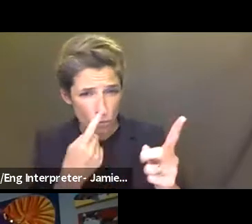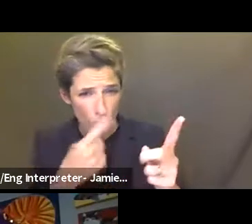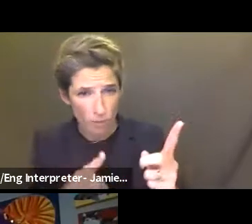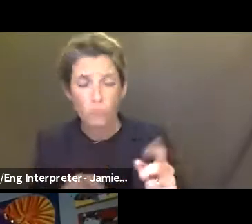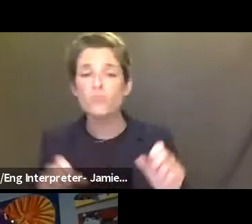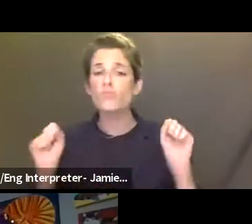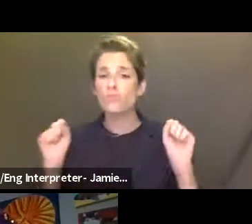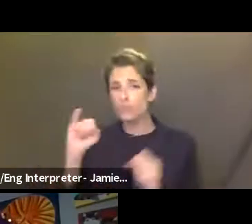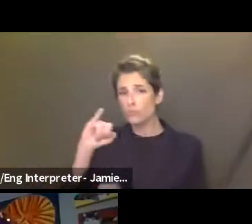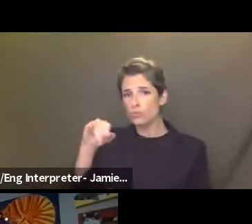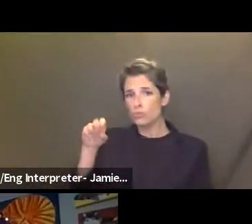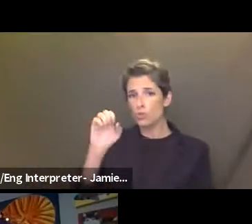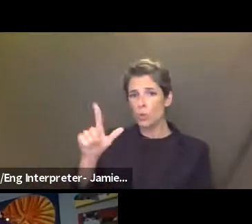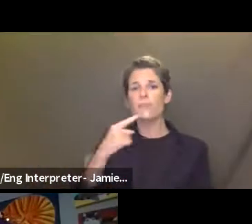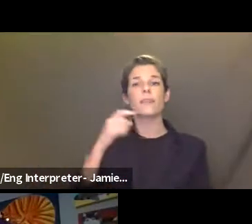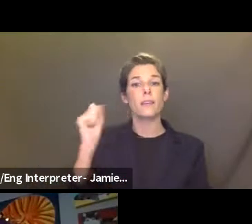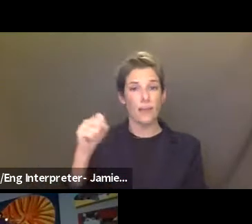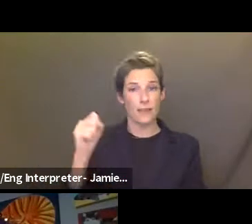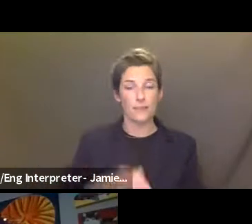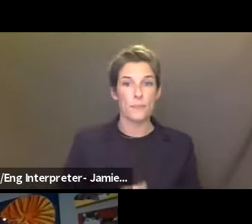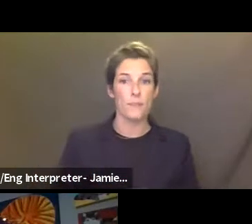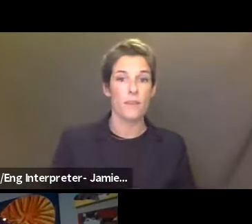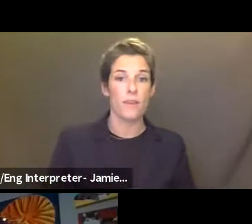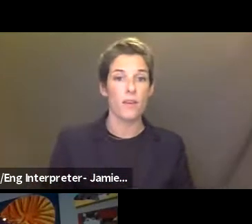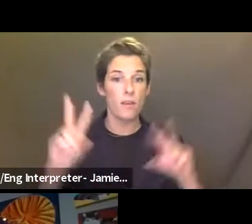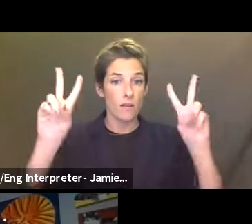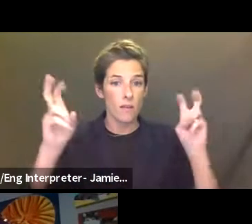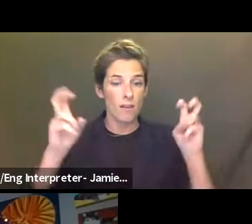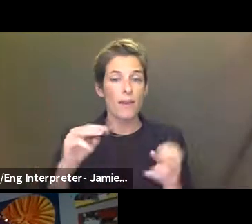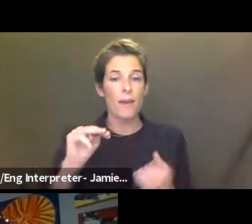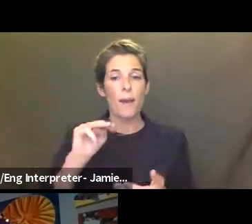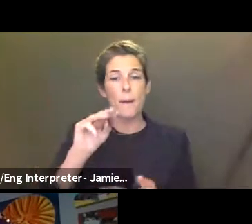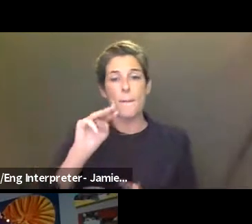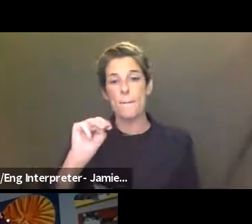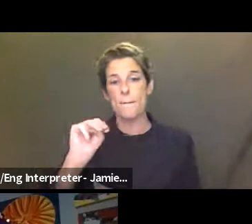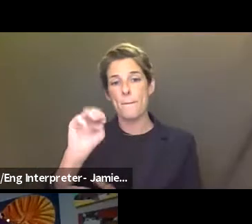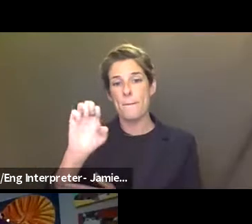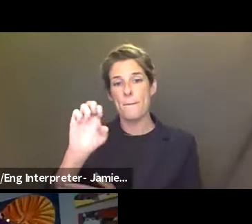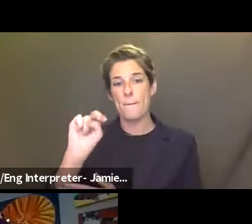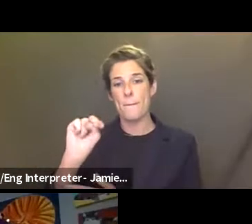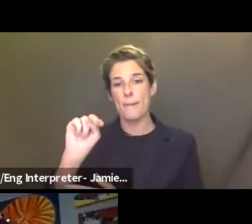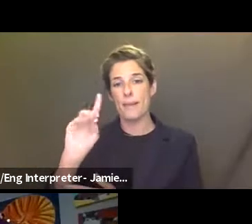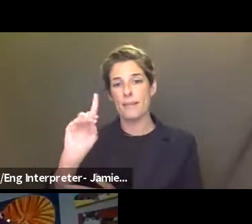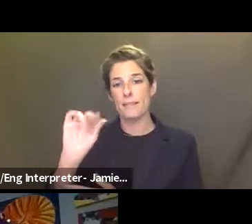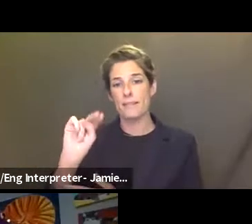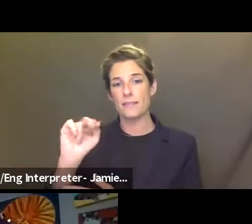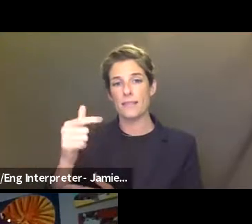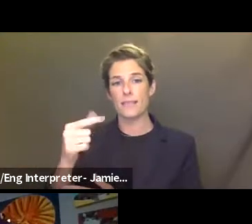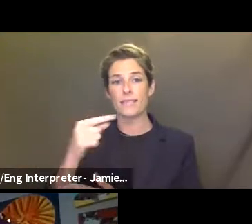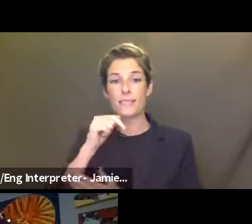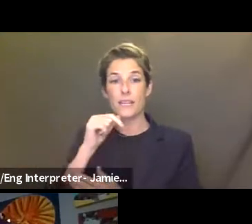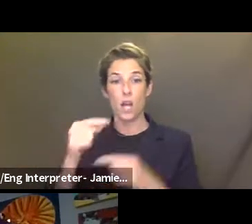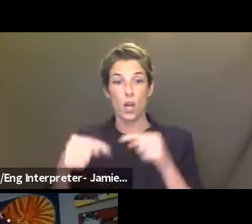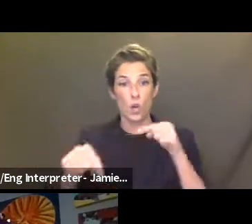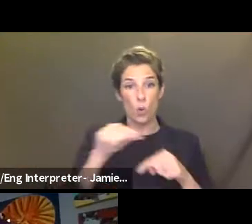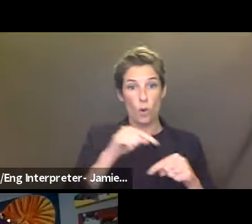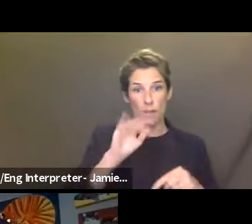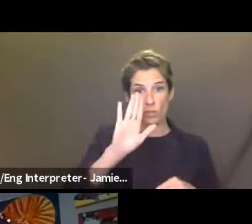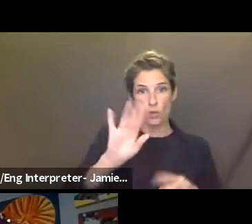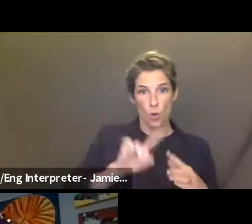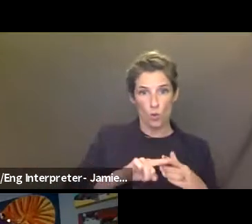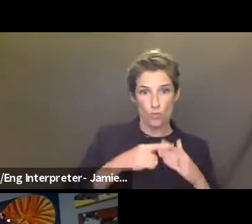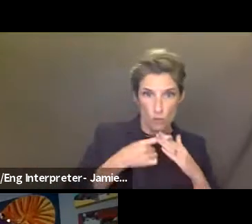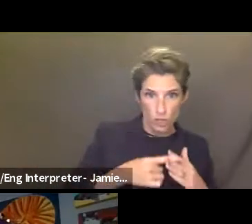Lizette writes, mending is not a return to your previous state, but rather a transformation